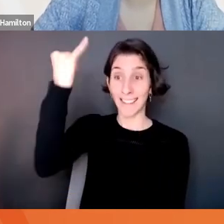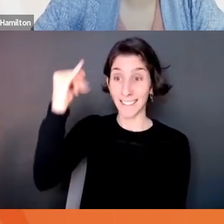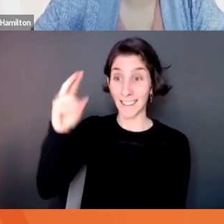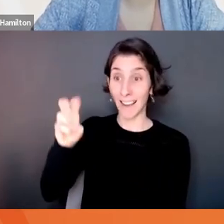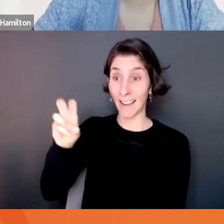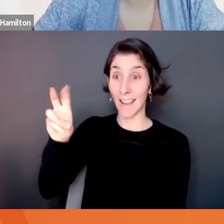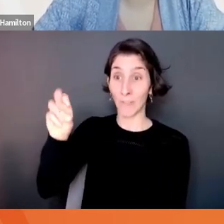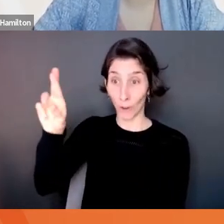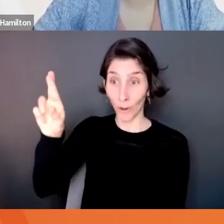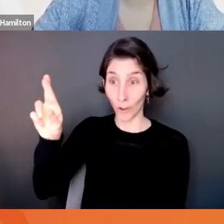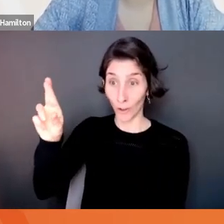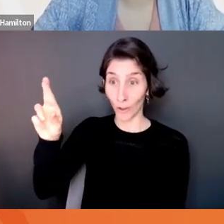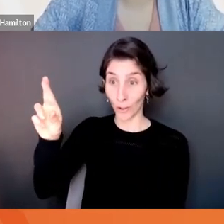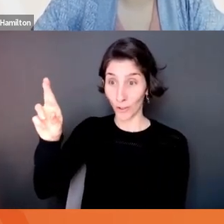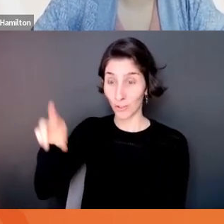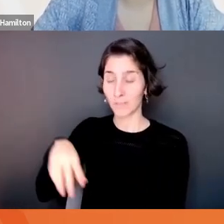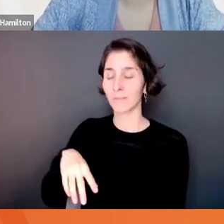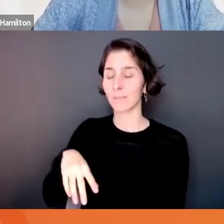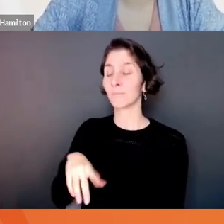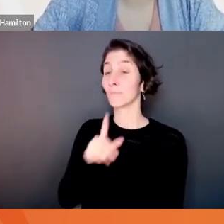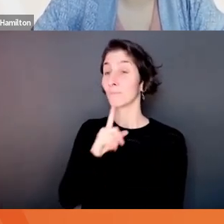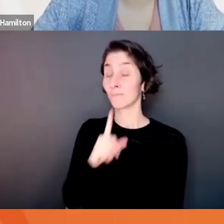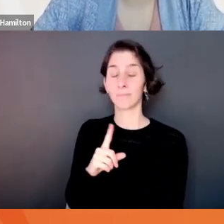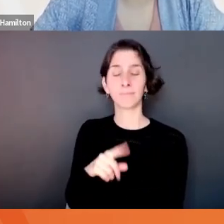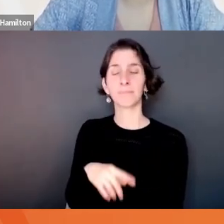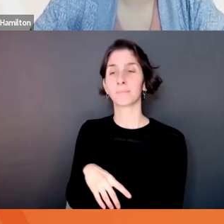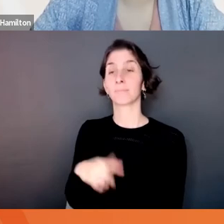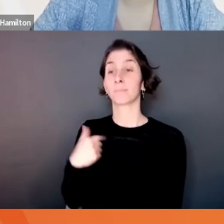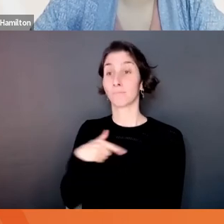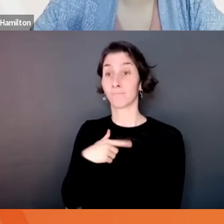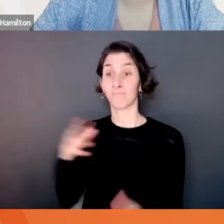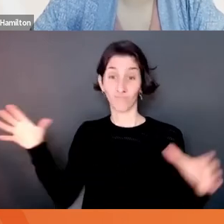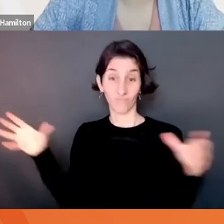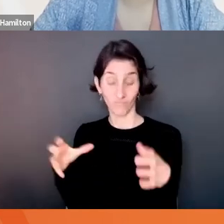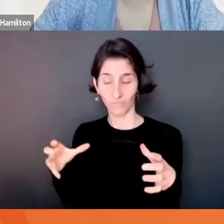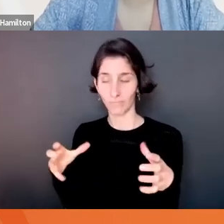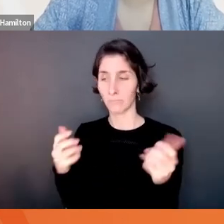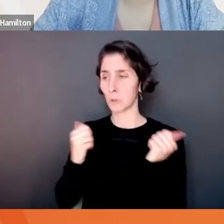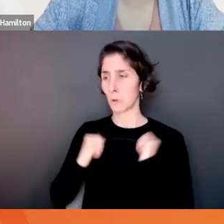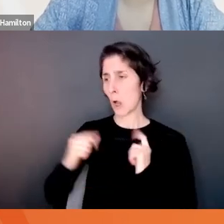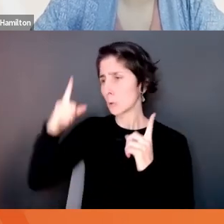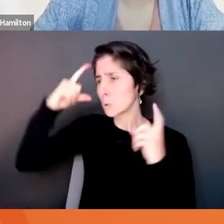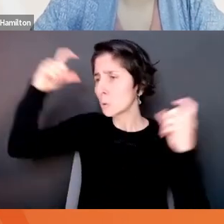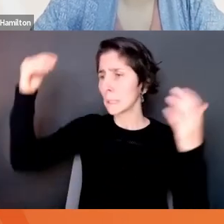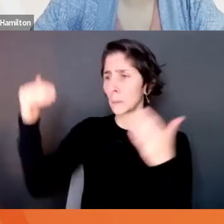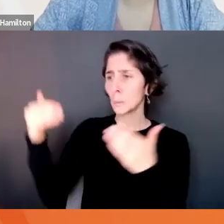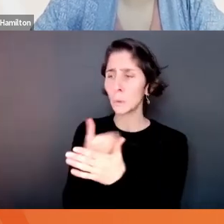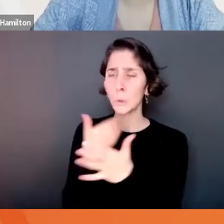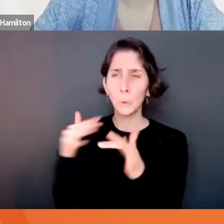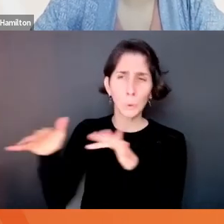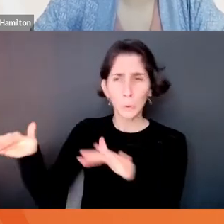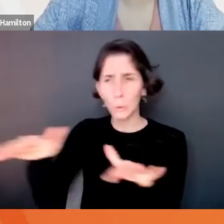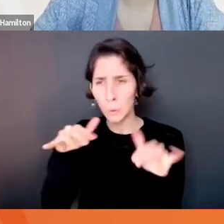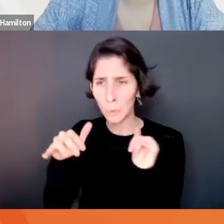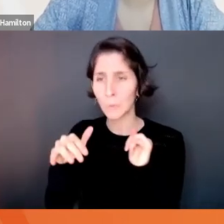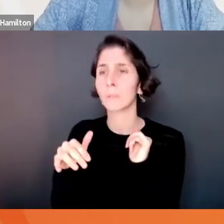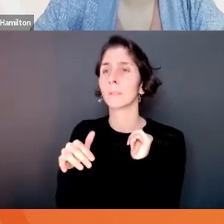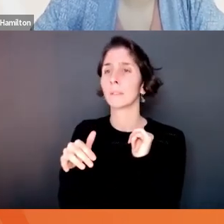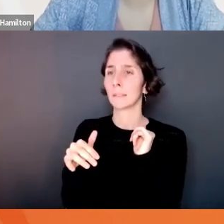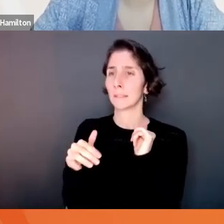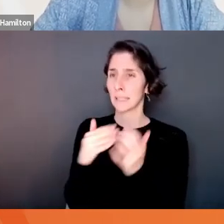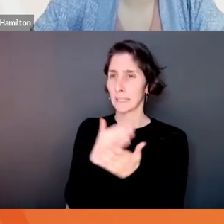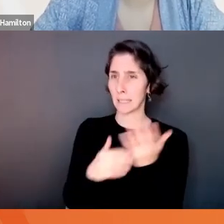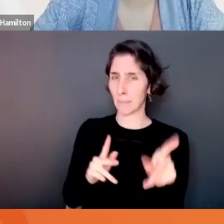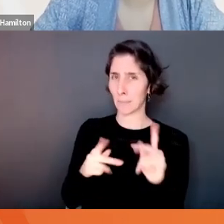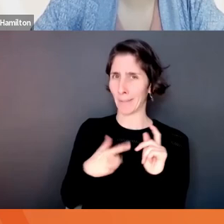And so basically what happens when we ever when we come together as groups and we want to dream up of a new future, a lot of us in turn, you're like, oh, I don't want to be the person that